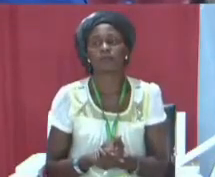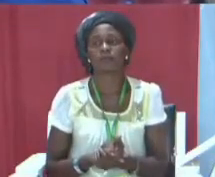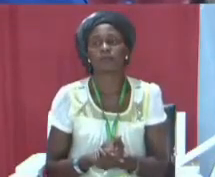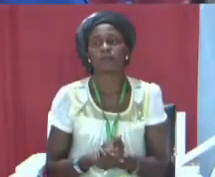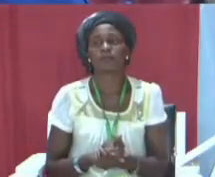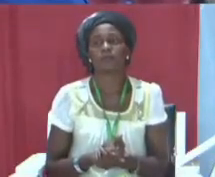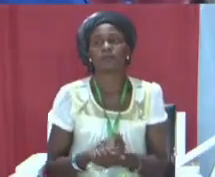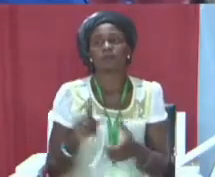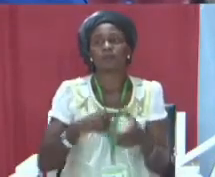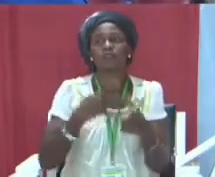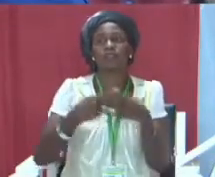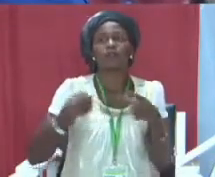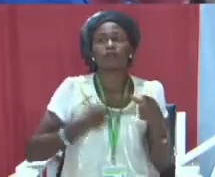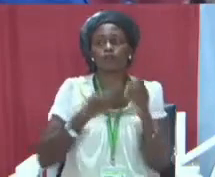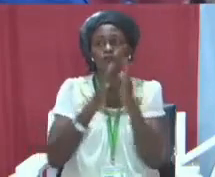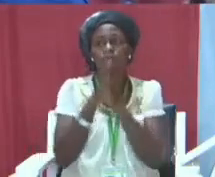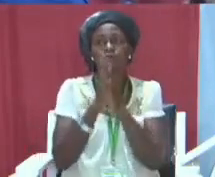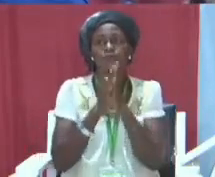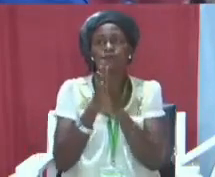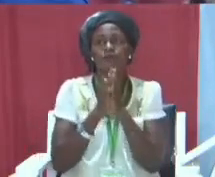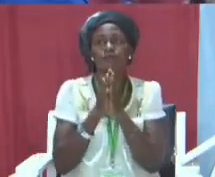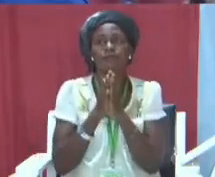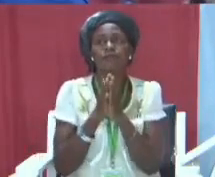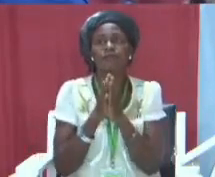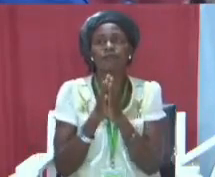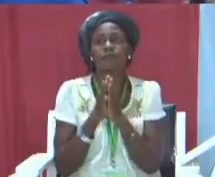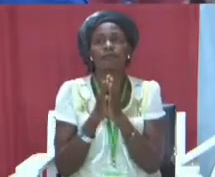And then we will pray.